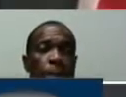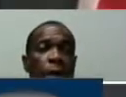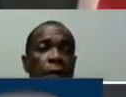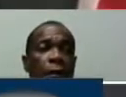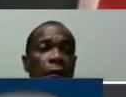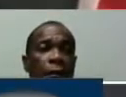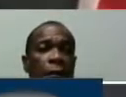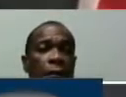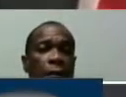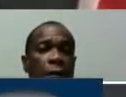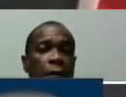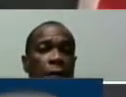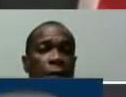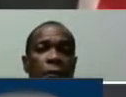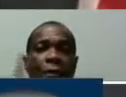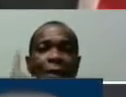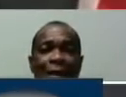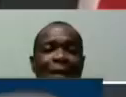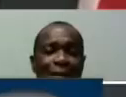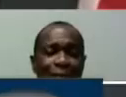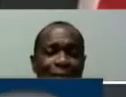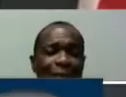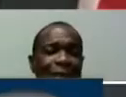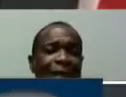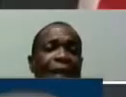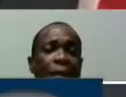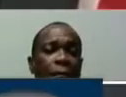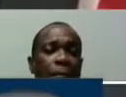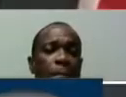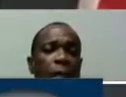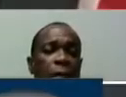then not be paid.